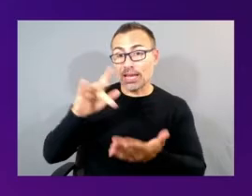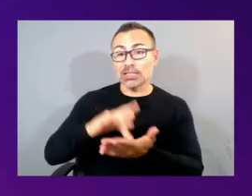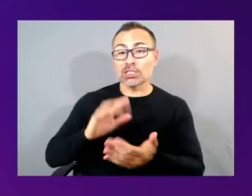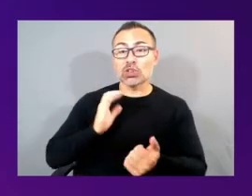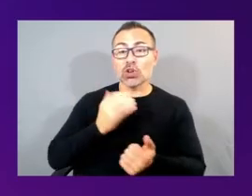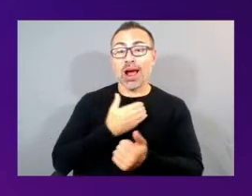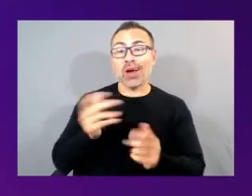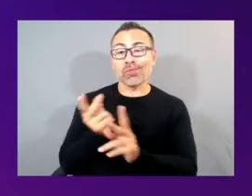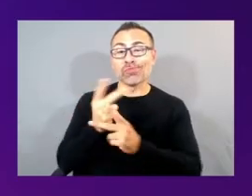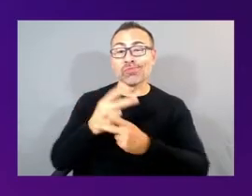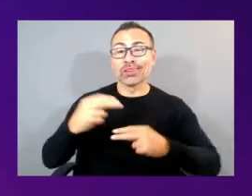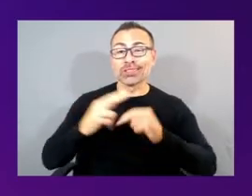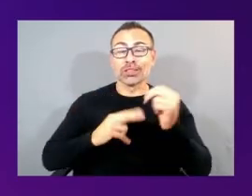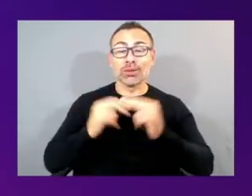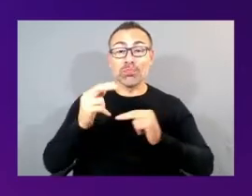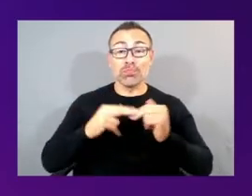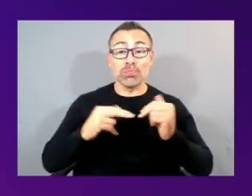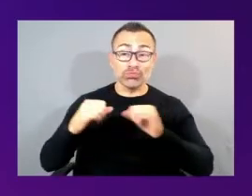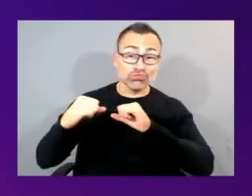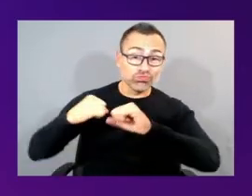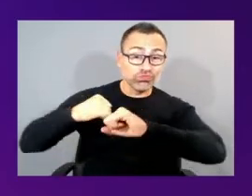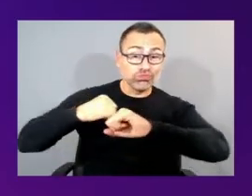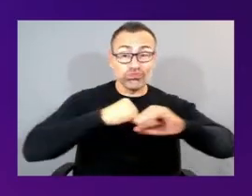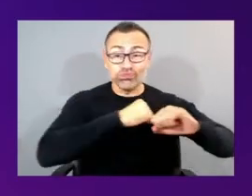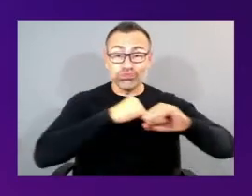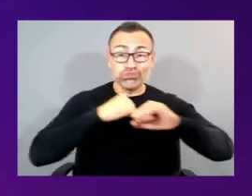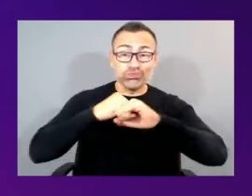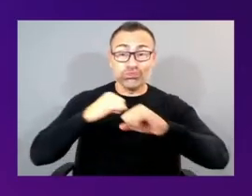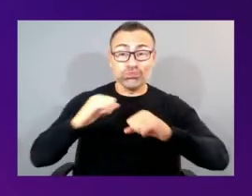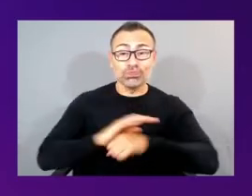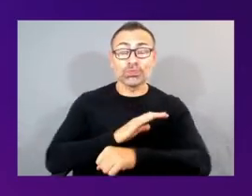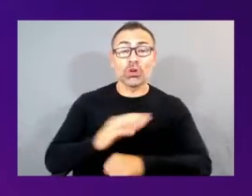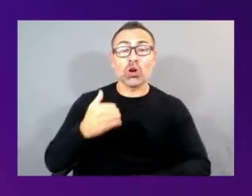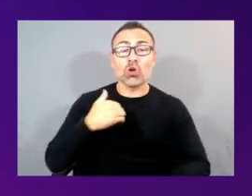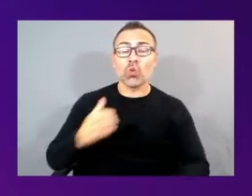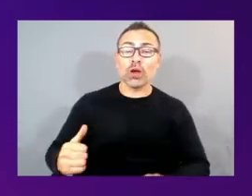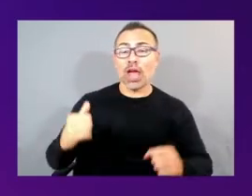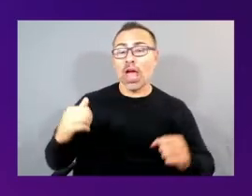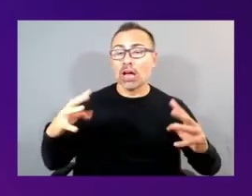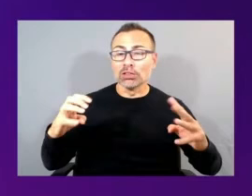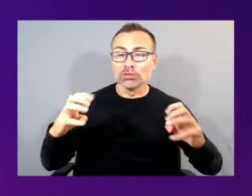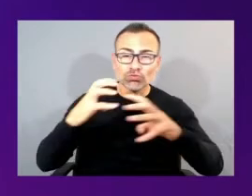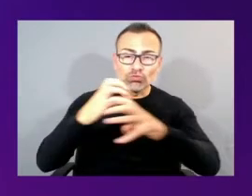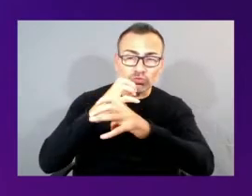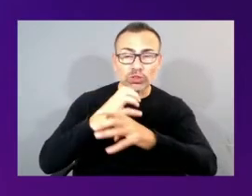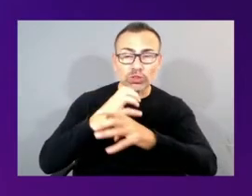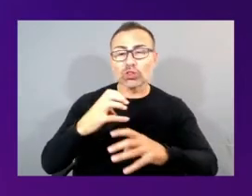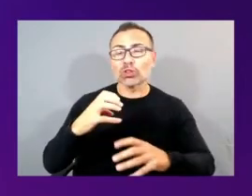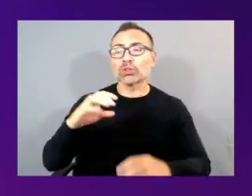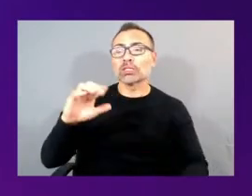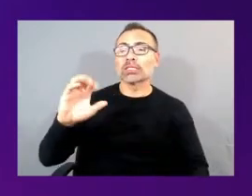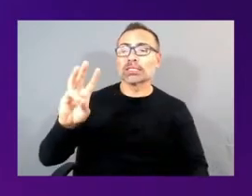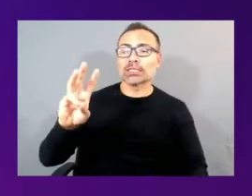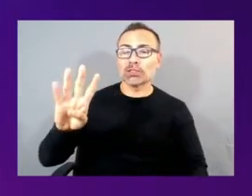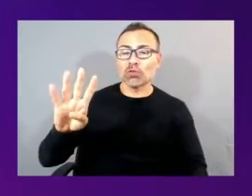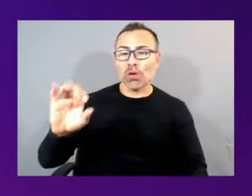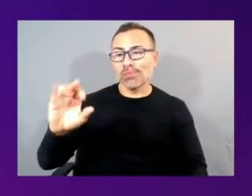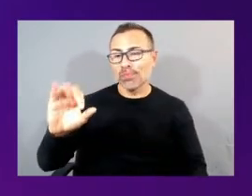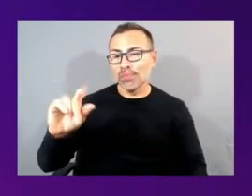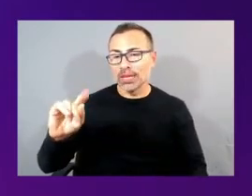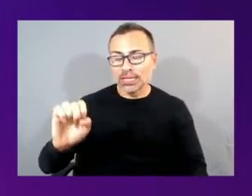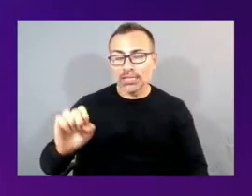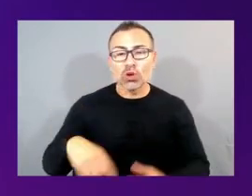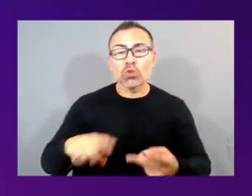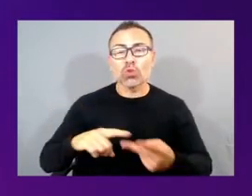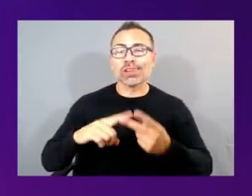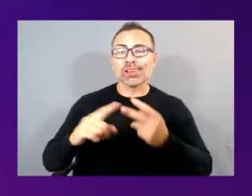secure. We have AES 256-bit encryptions. We have tamper evidence and tamper-resistant products and ruggedized